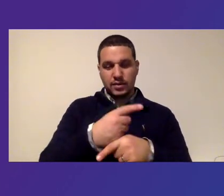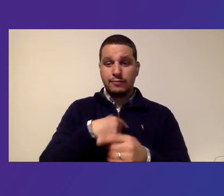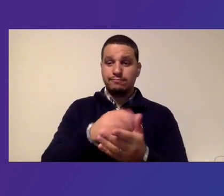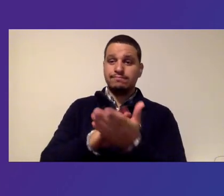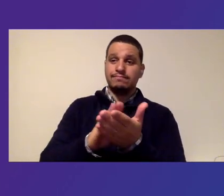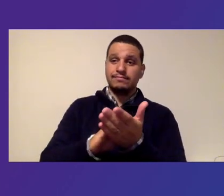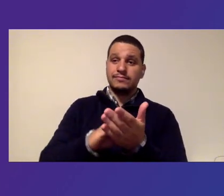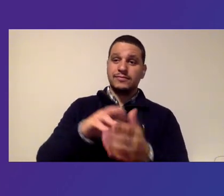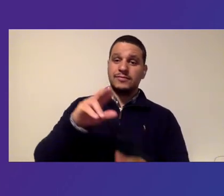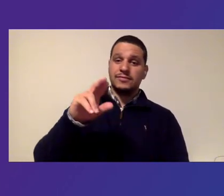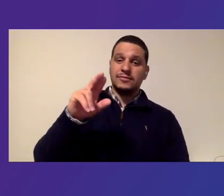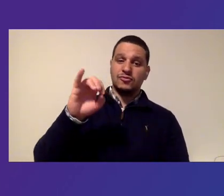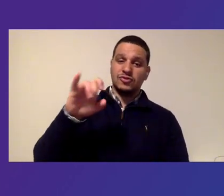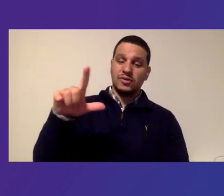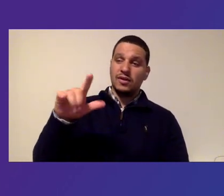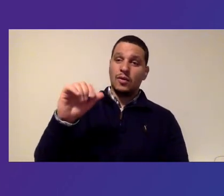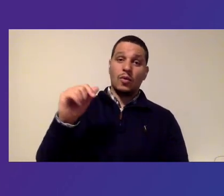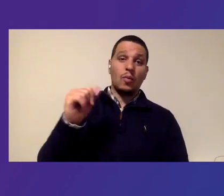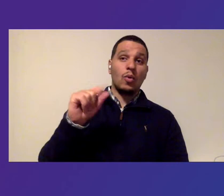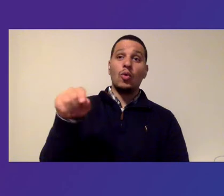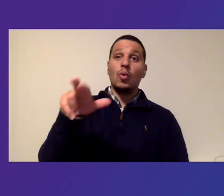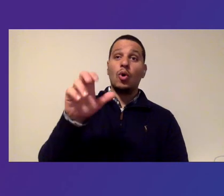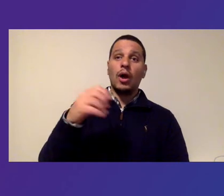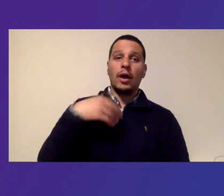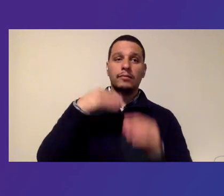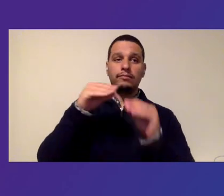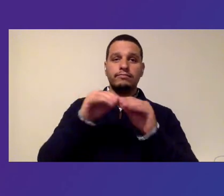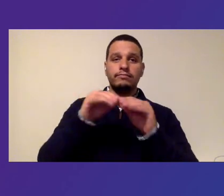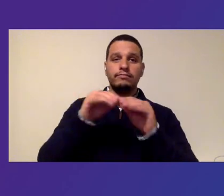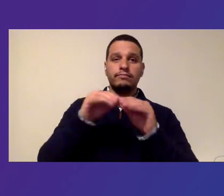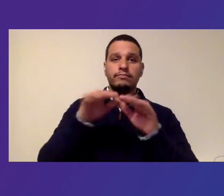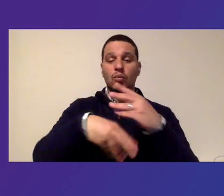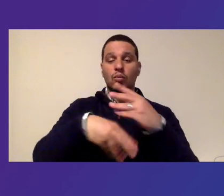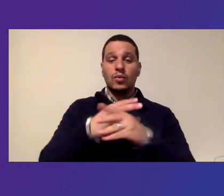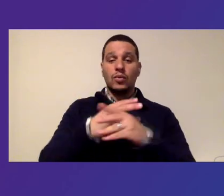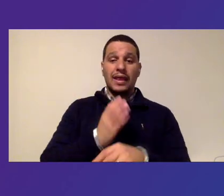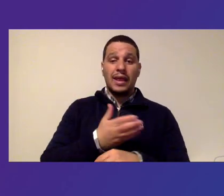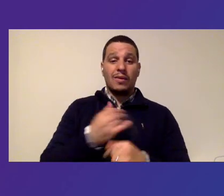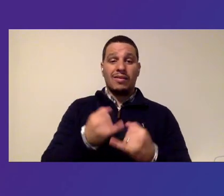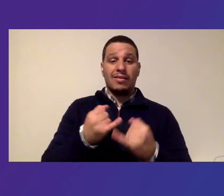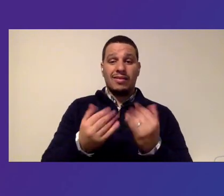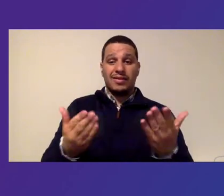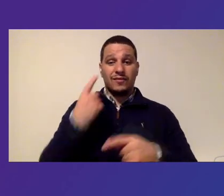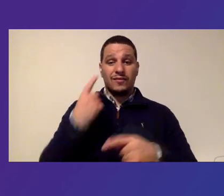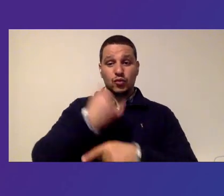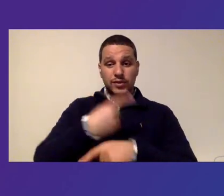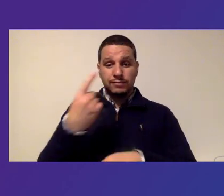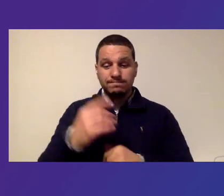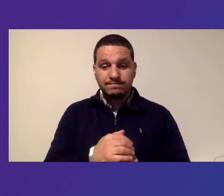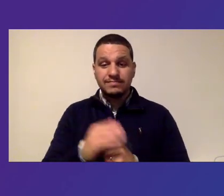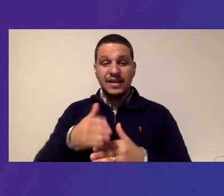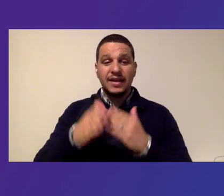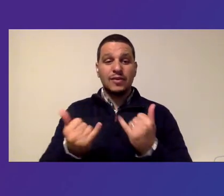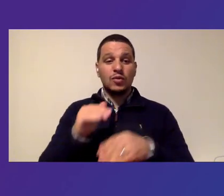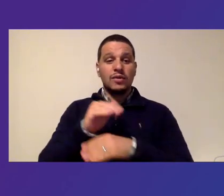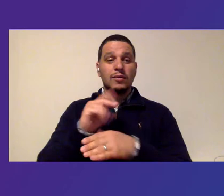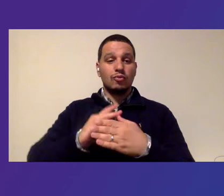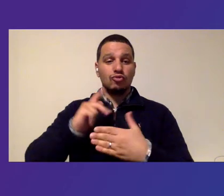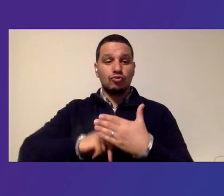send it out into the world. And that's our last thing for today. the end of tonight's